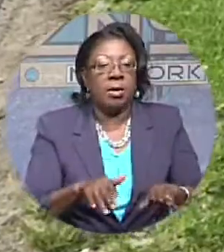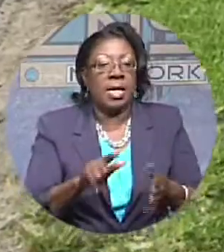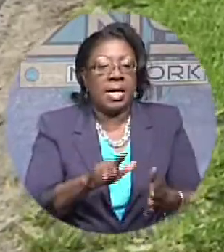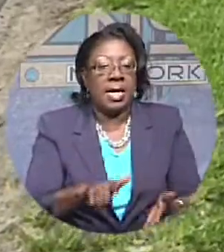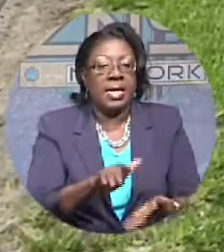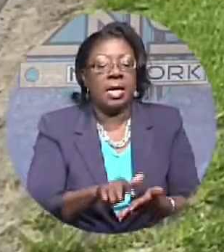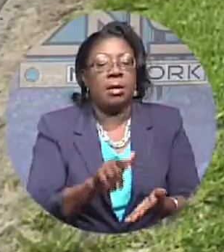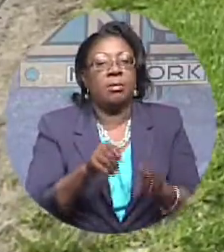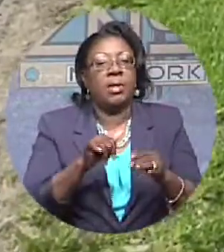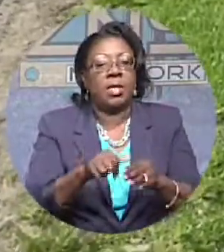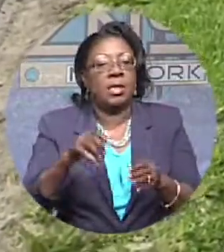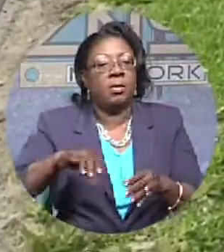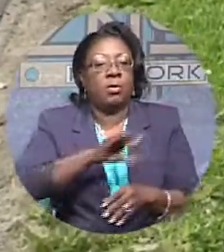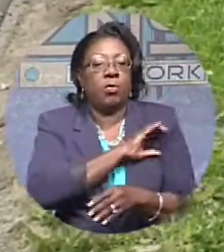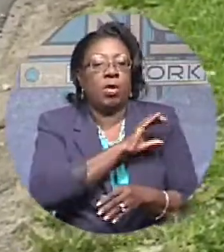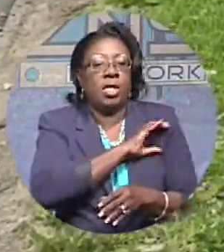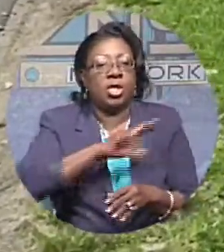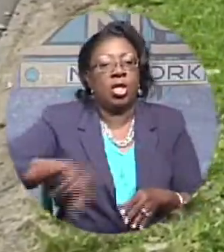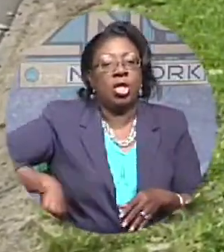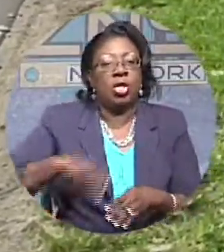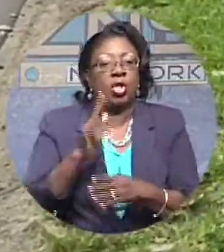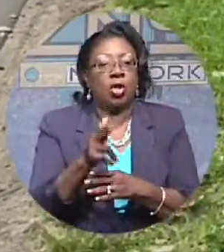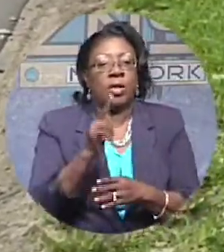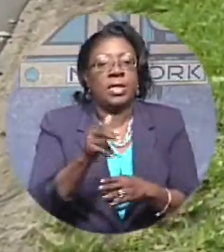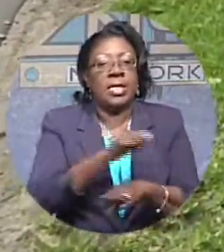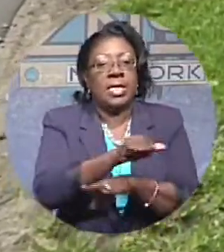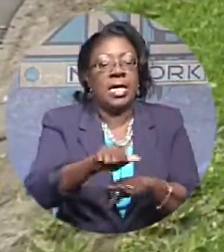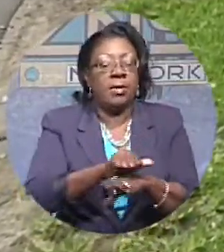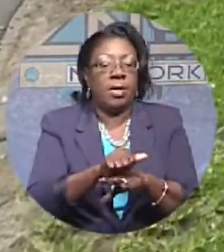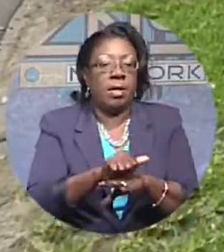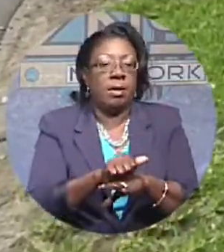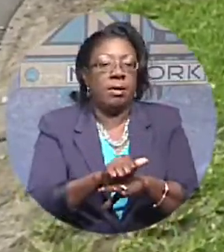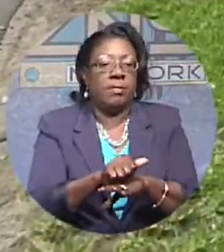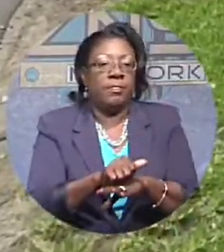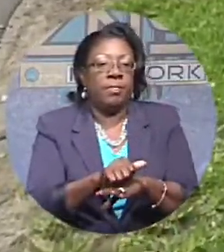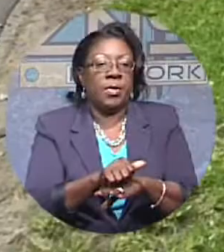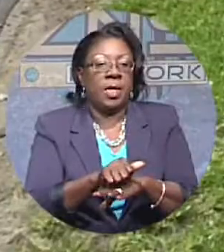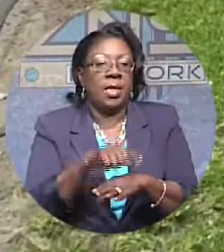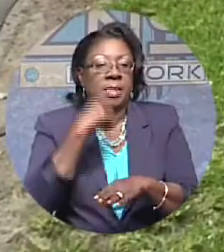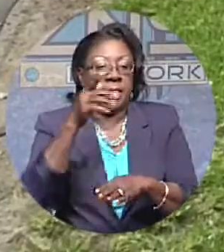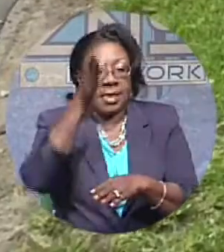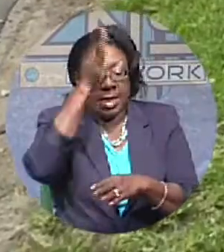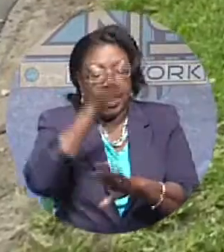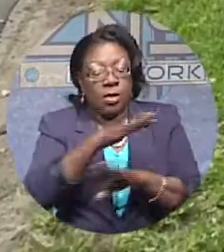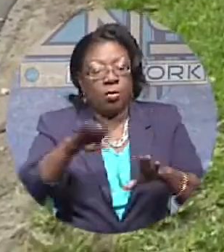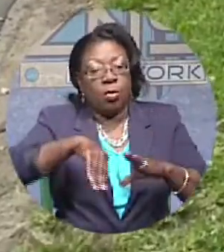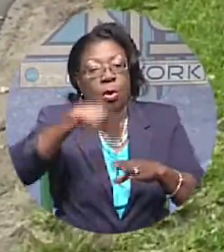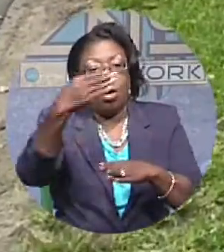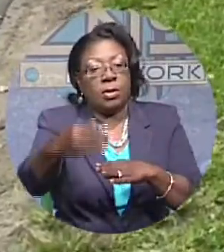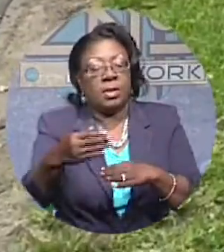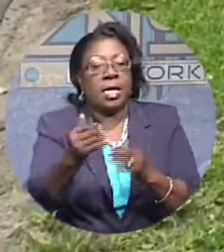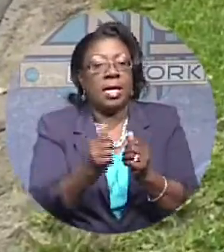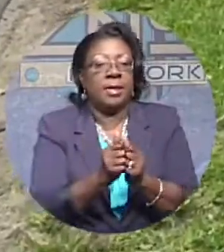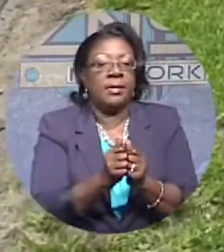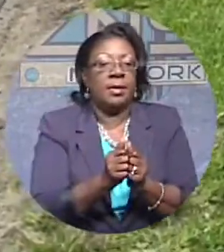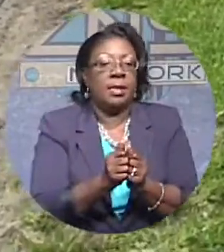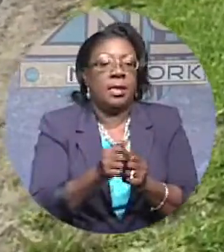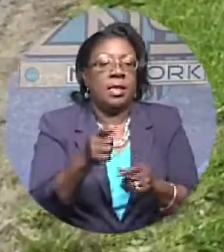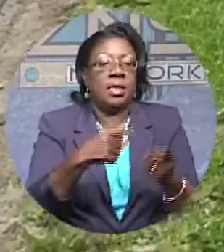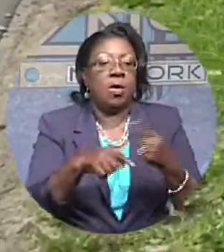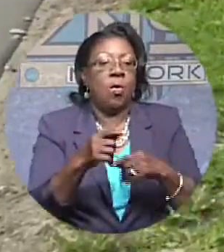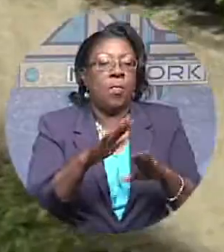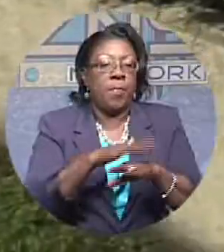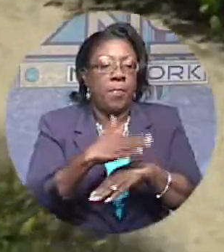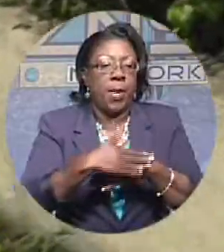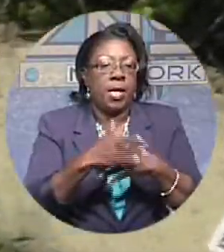those are police shots, or shots anyhow. And he's telling me the same thing, Daddy, don't go outside. I said, I'm not. I said, Christopher, go back to your room and